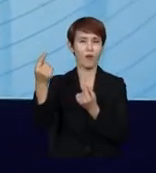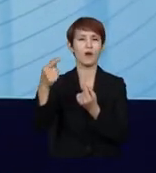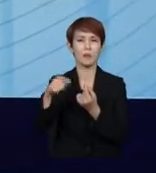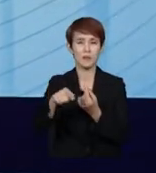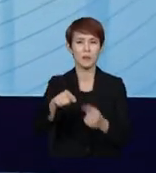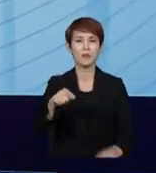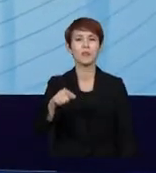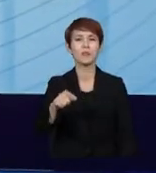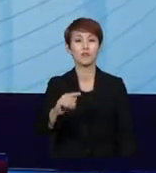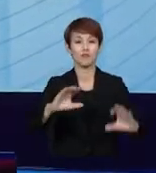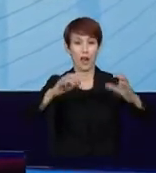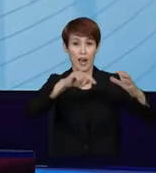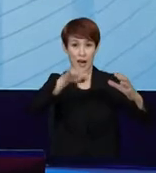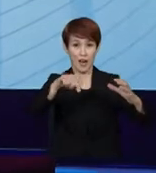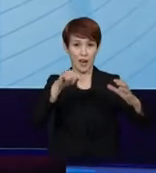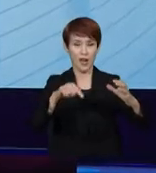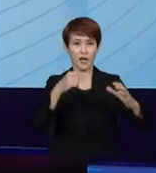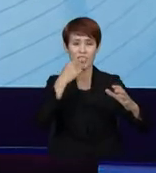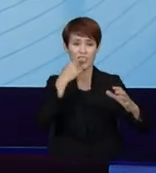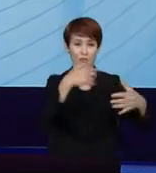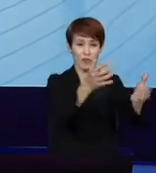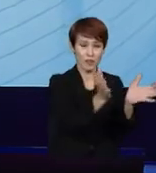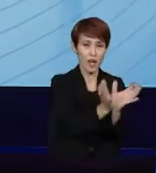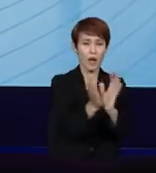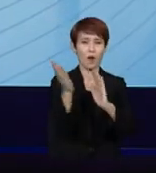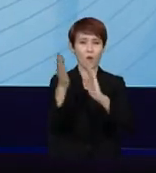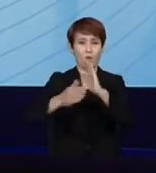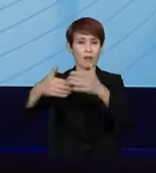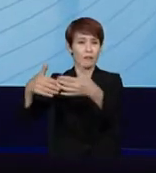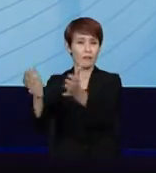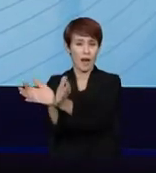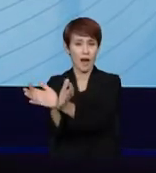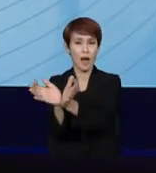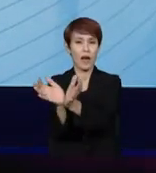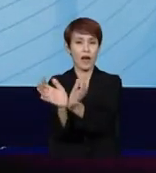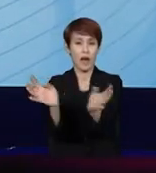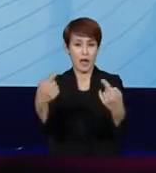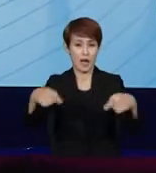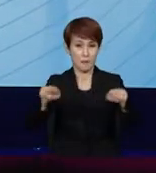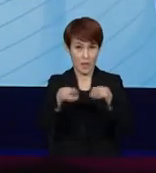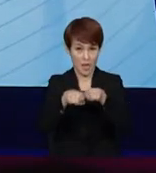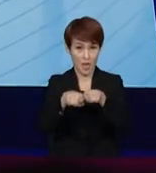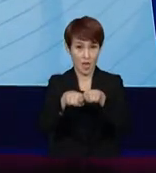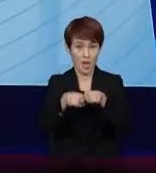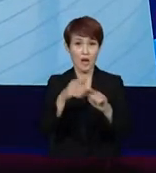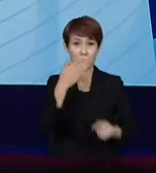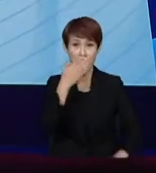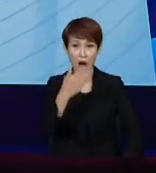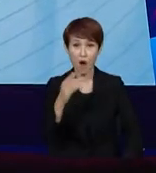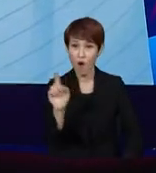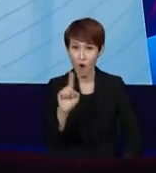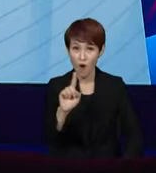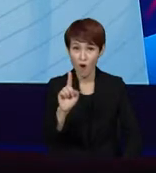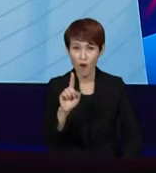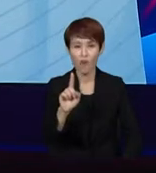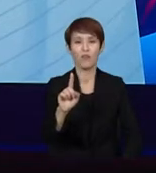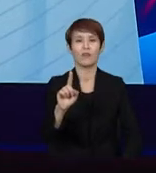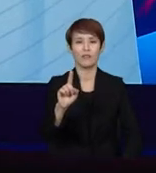can still just about agree that maybe maintaining and repairing roads and bridges is sort of a good